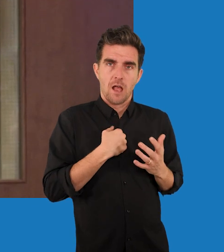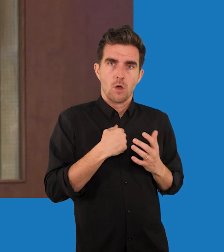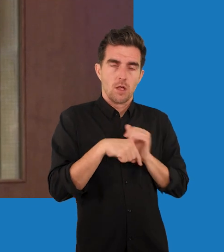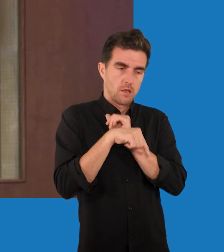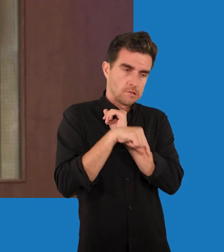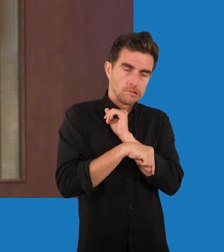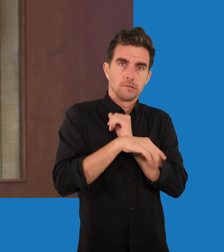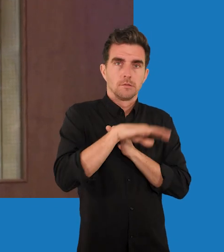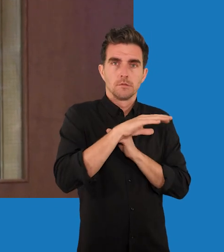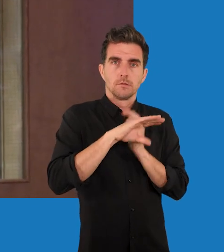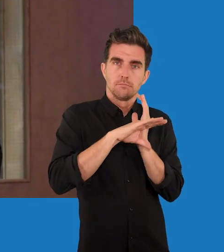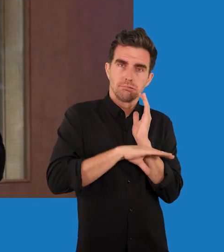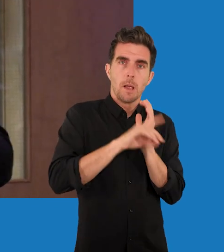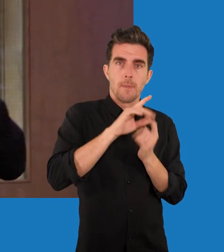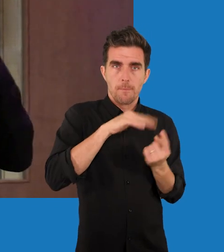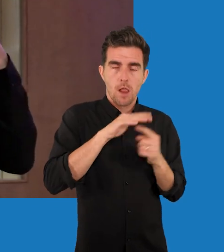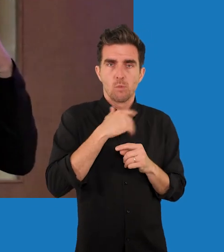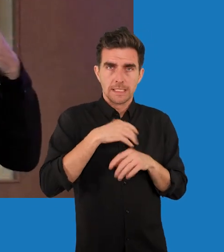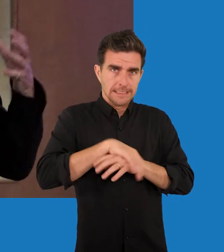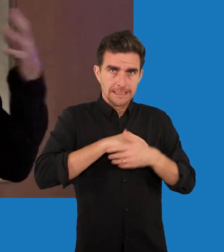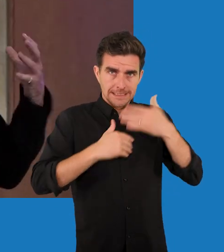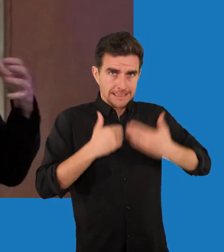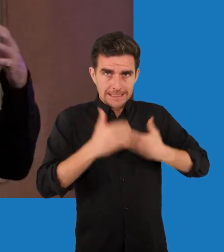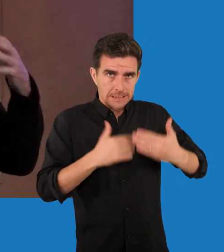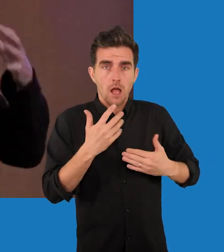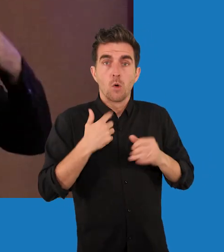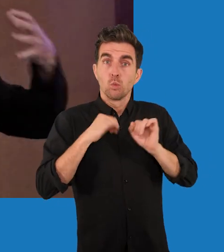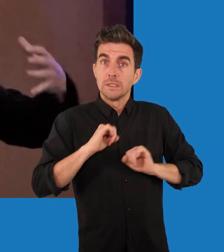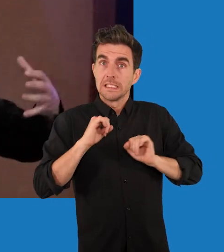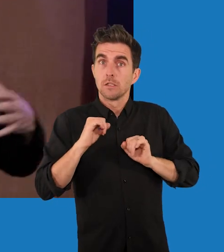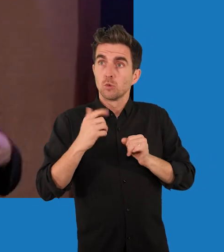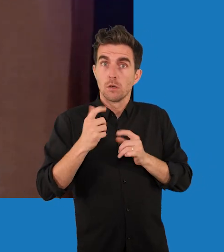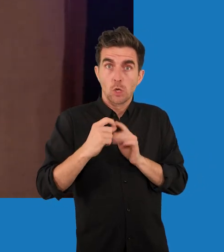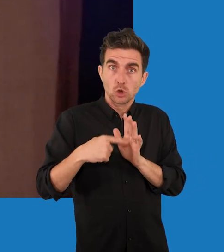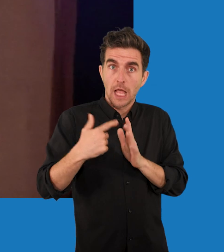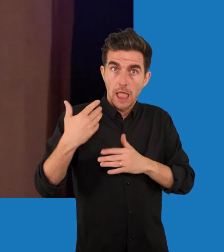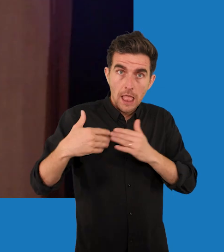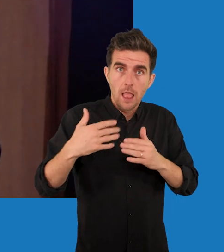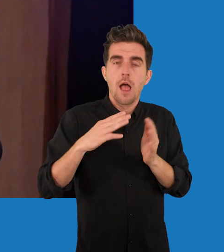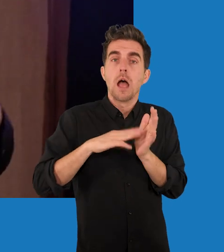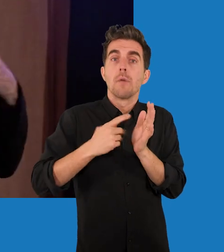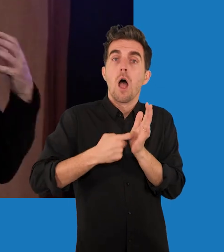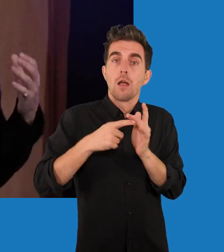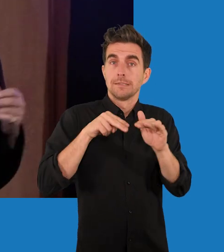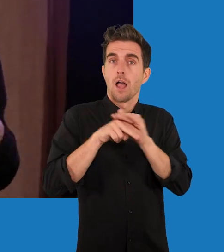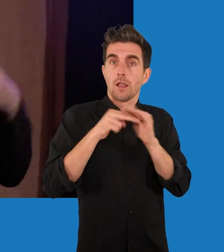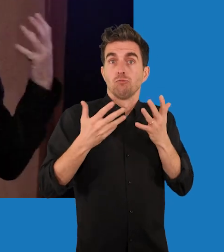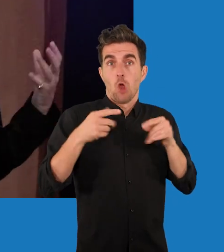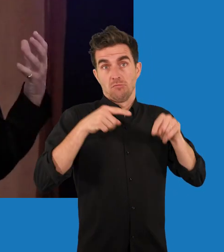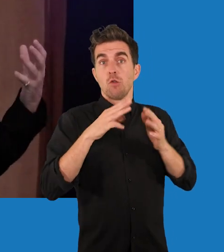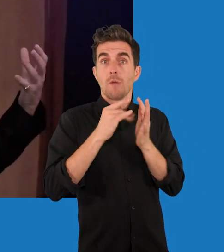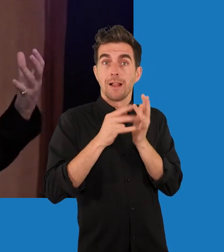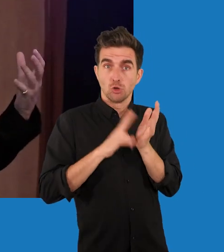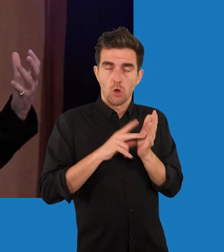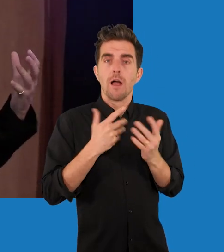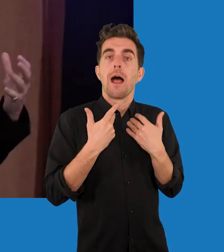some of the most deprived communities. So what we have done, whilst we wait for the build project to progress, was we have an